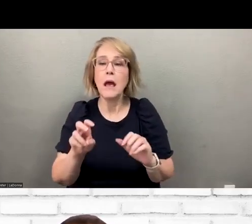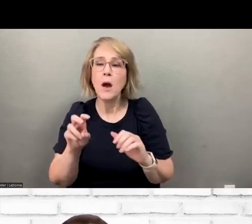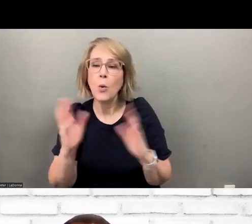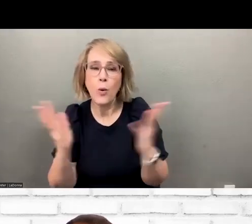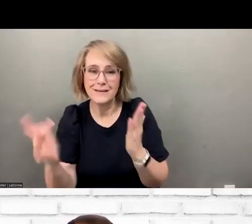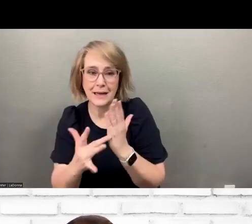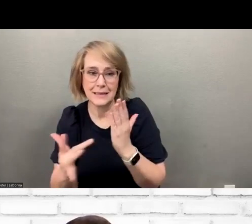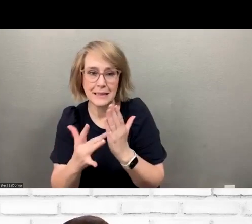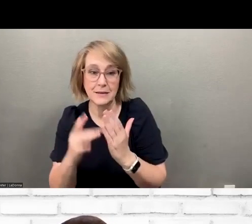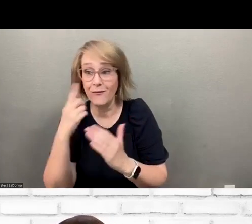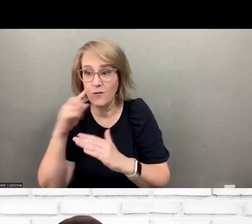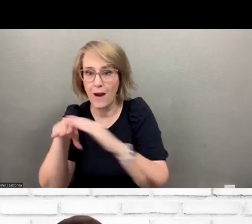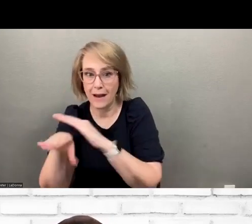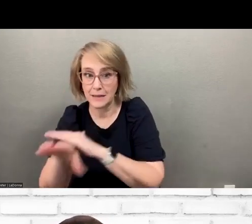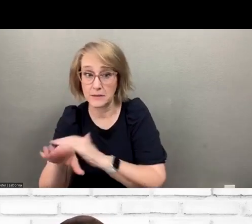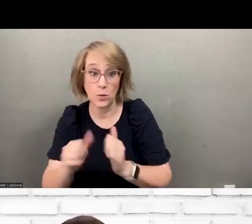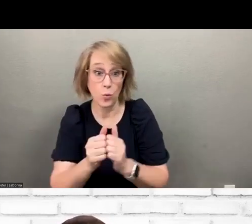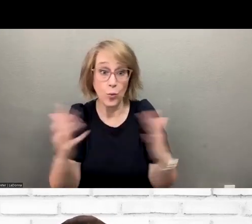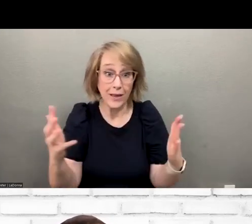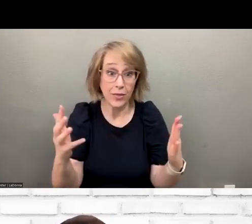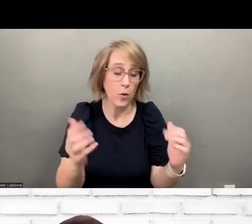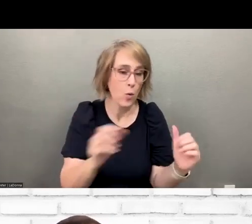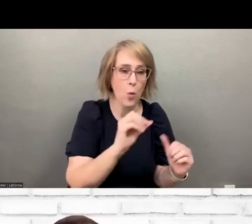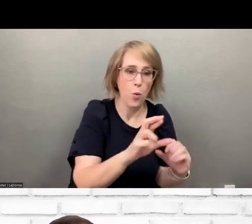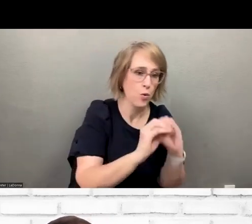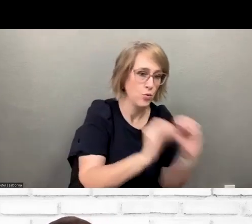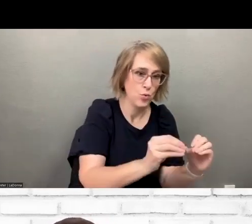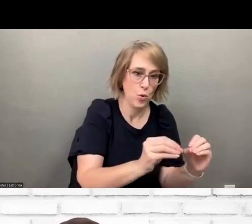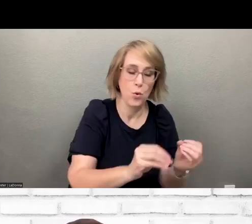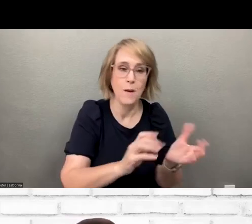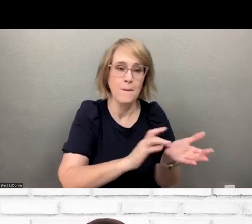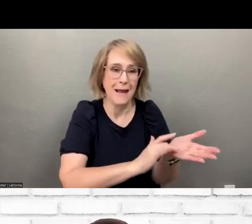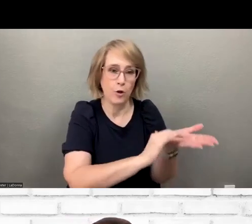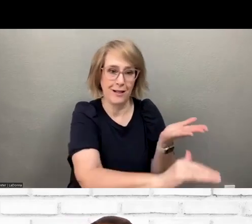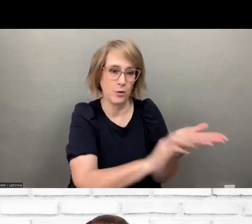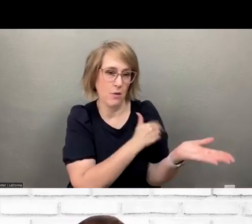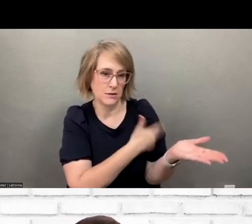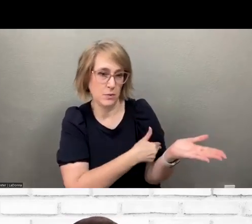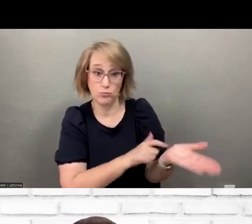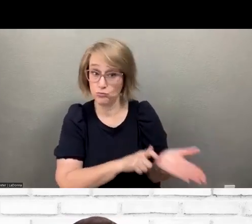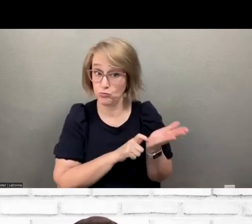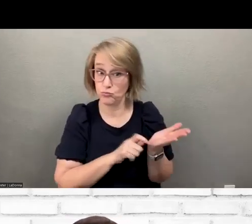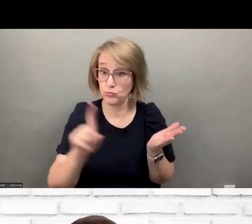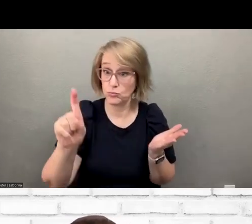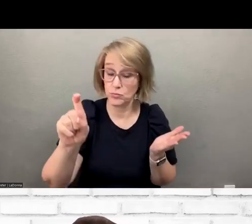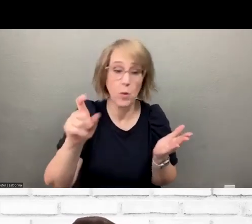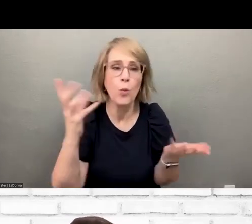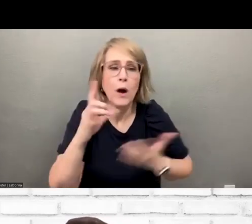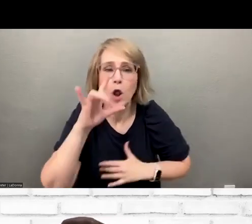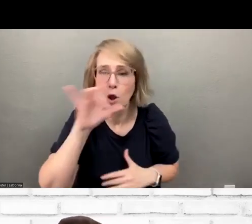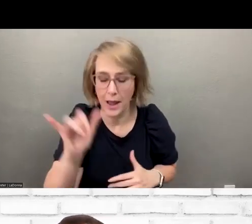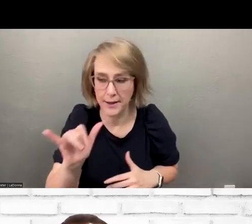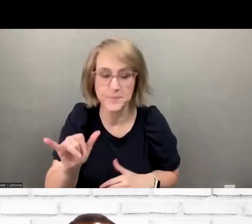techniques with or without medical clearance, through the hospital departments. And